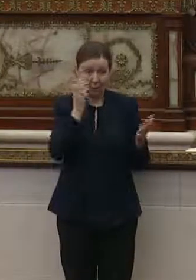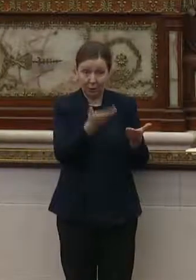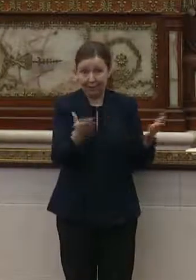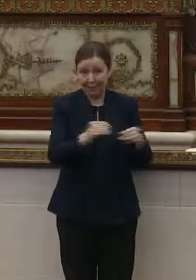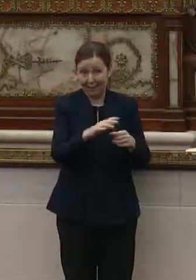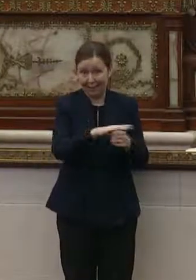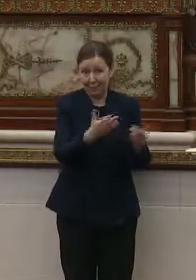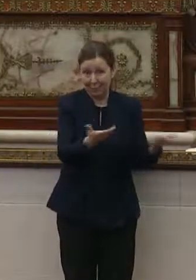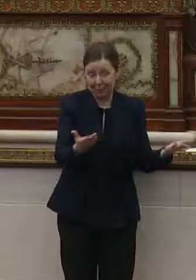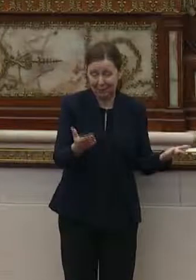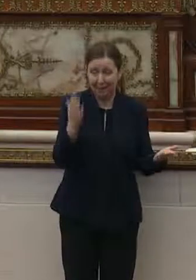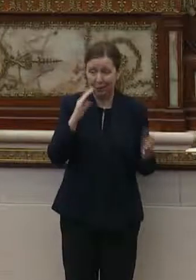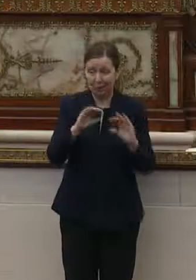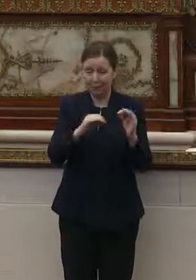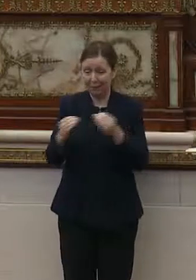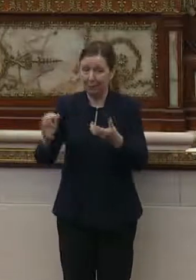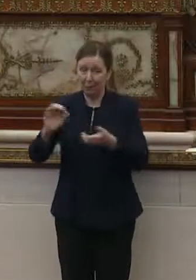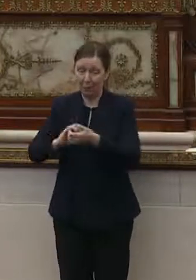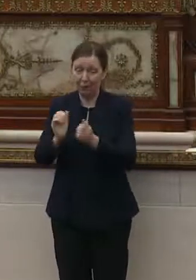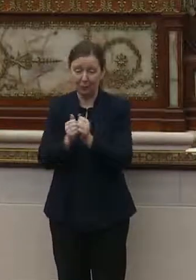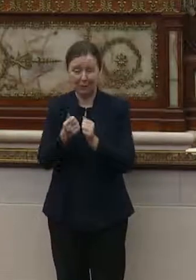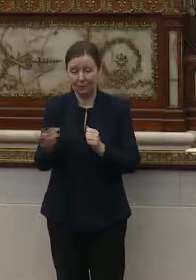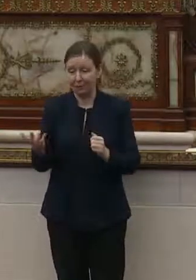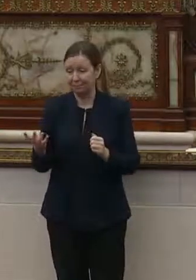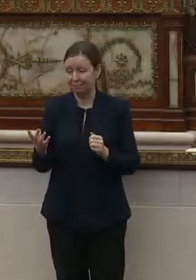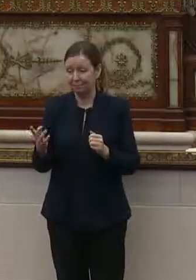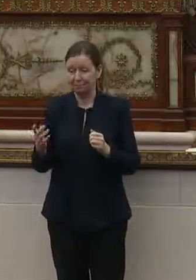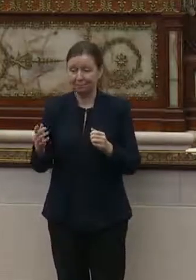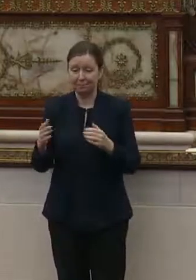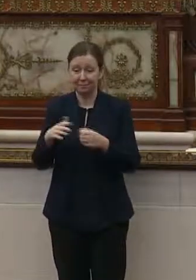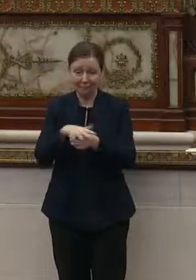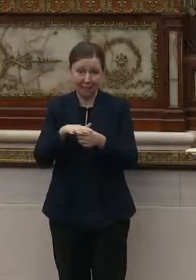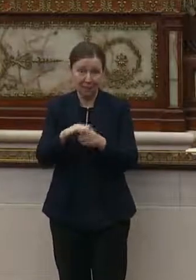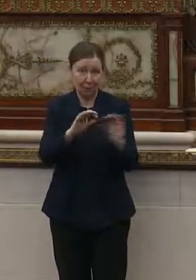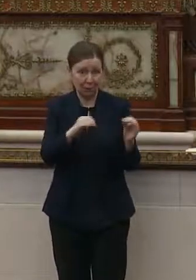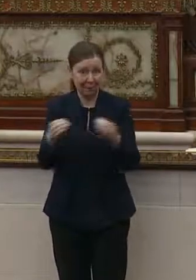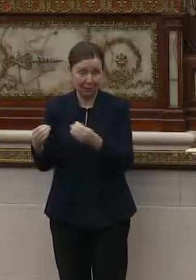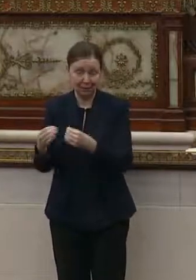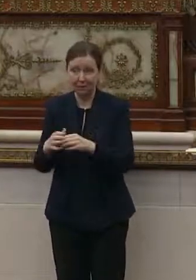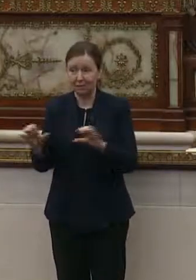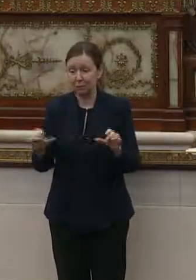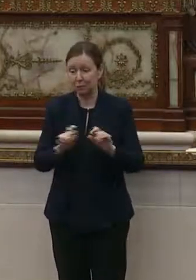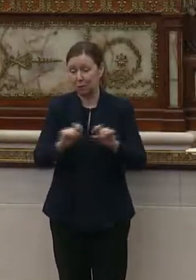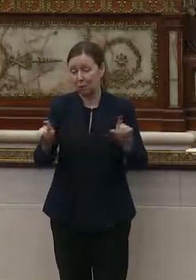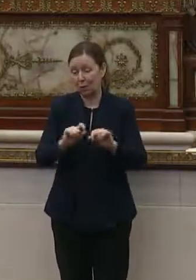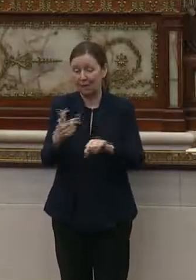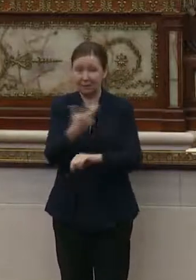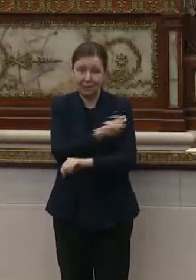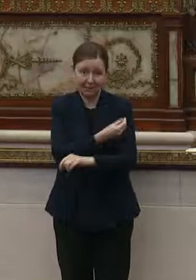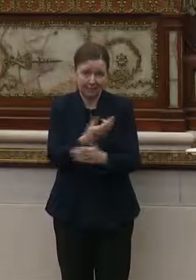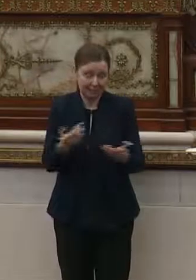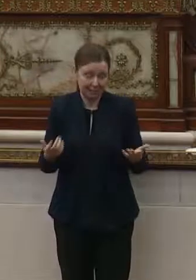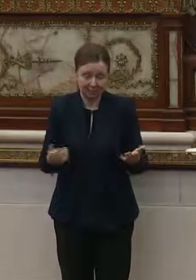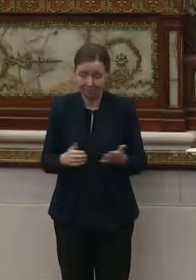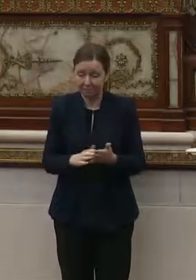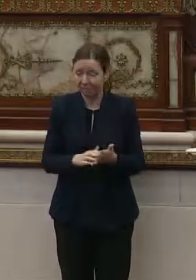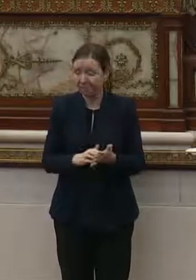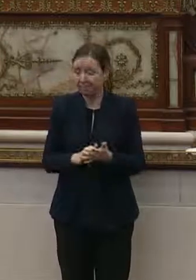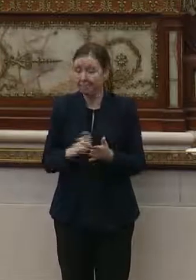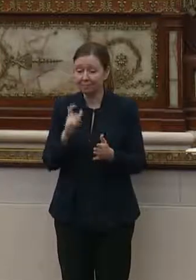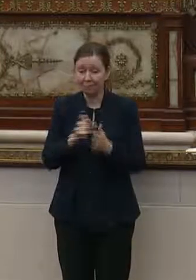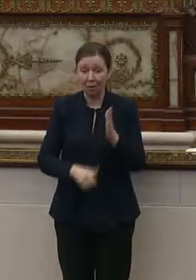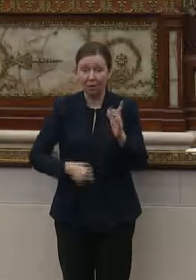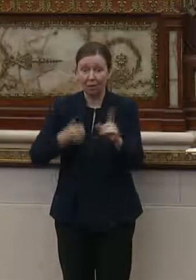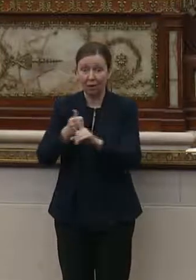know the organization that partnered with several different neighborhood organizations to do rollouts of vaccines. And when the article